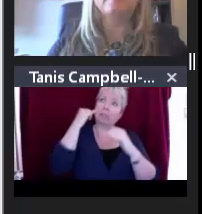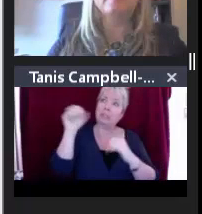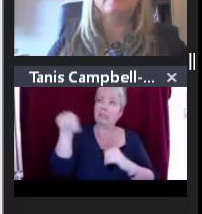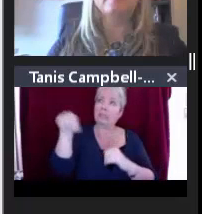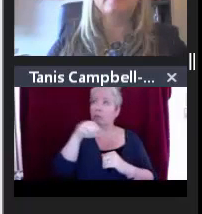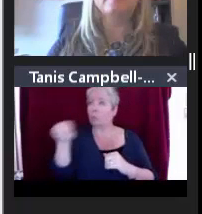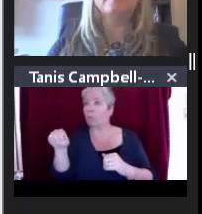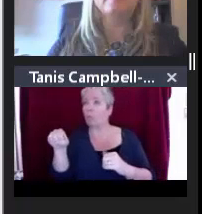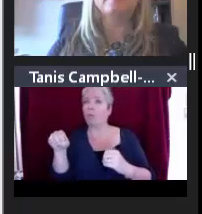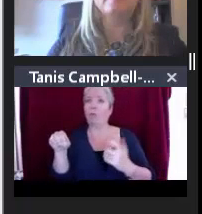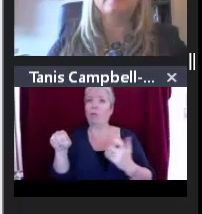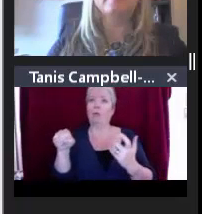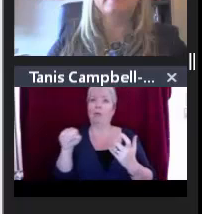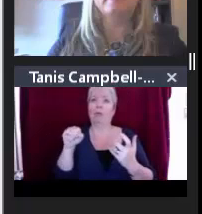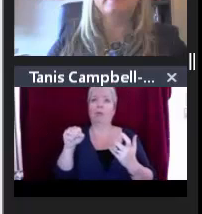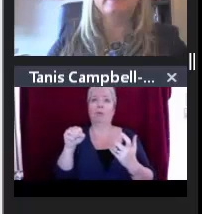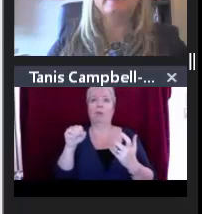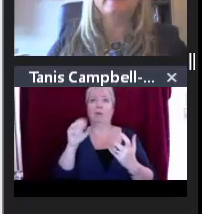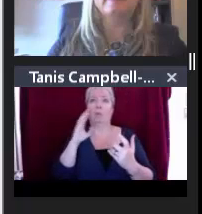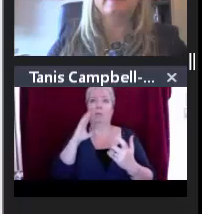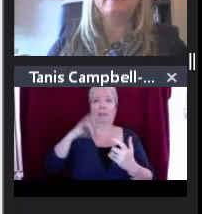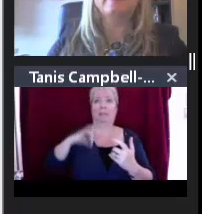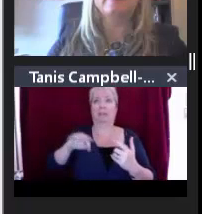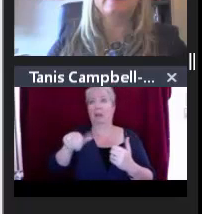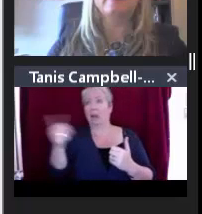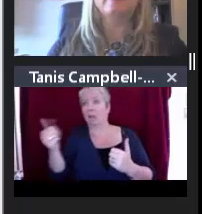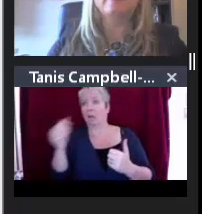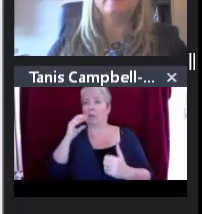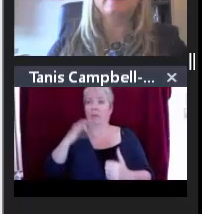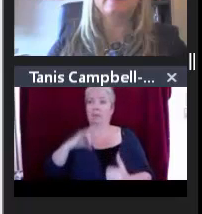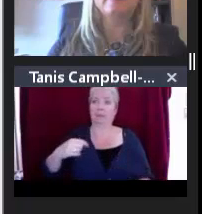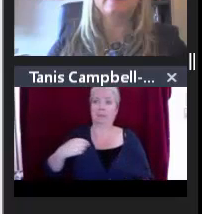helpful, useful